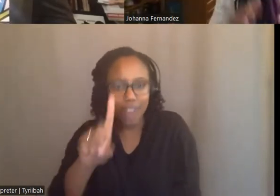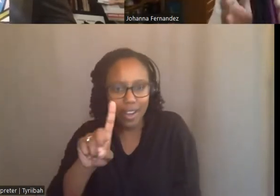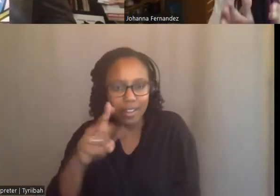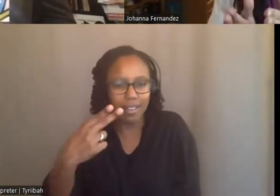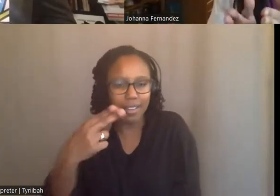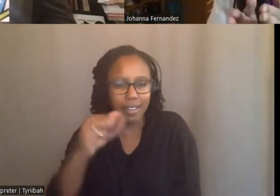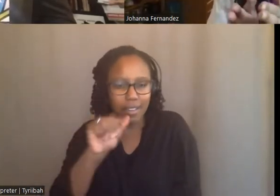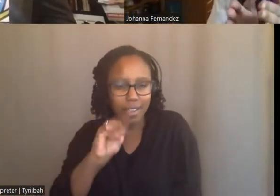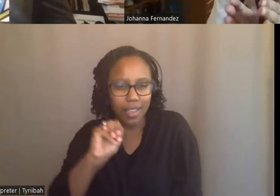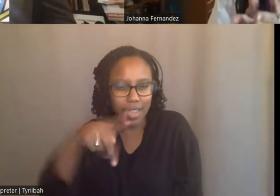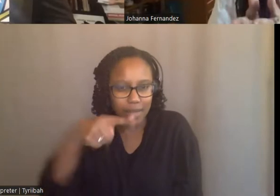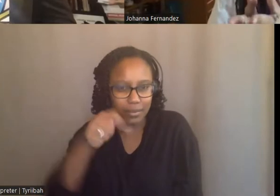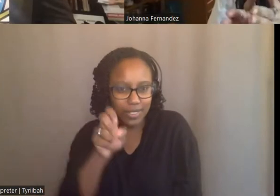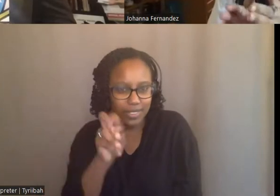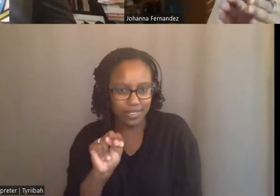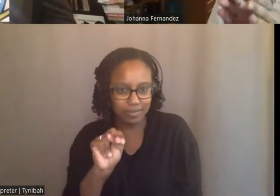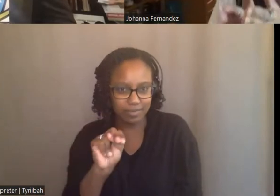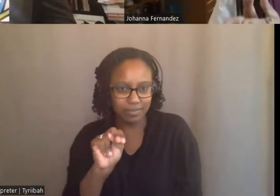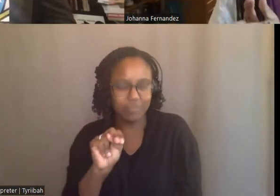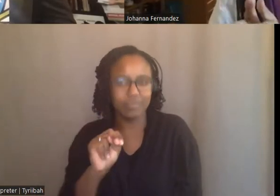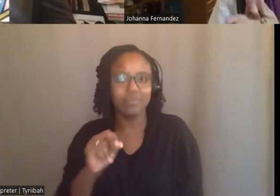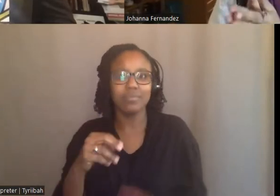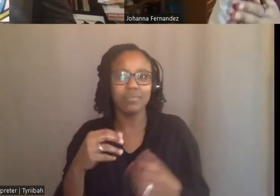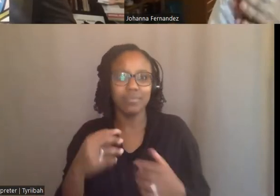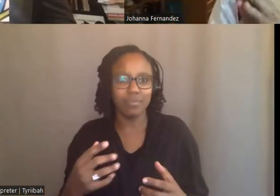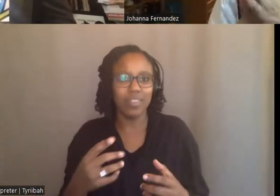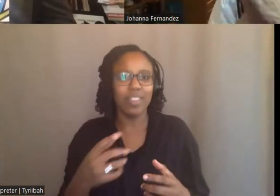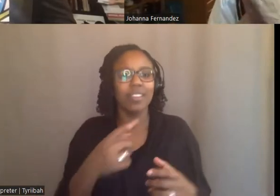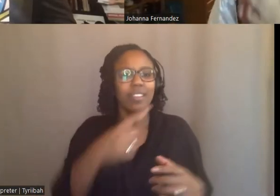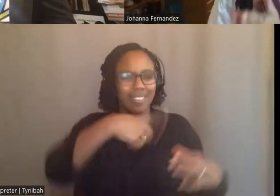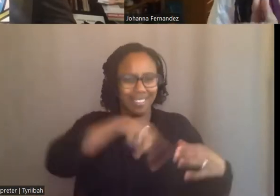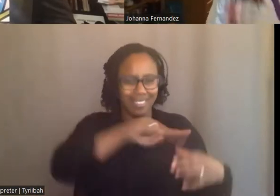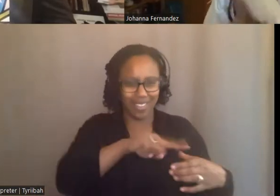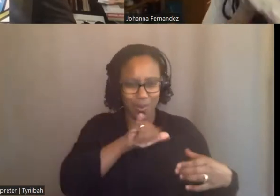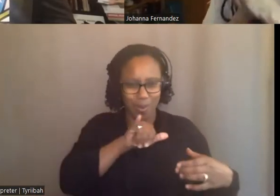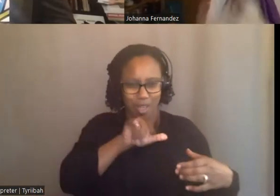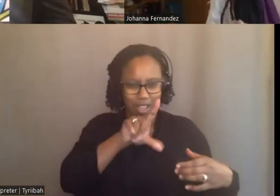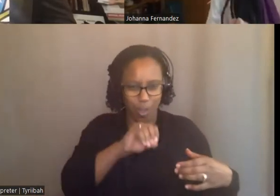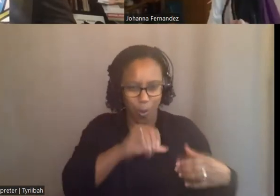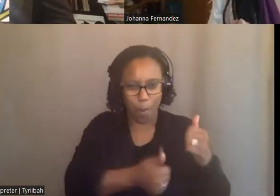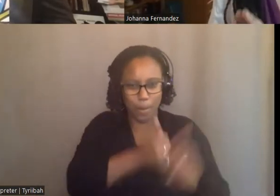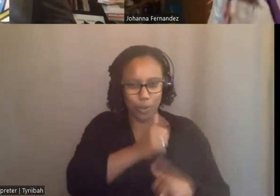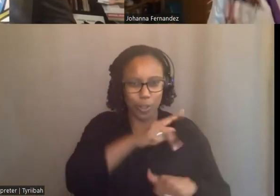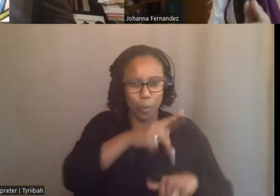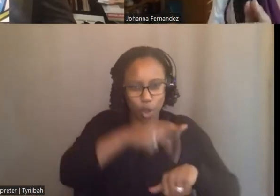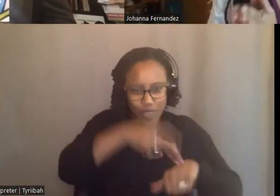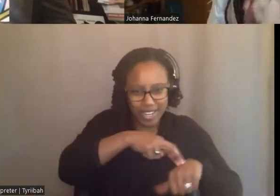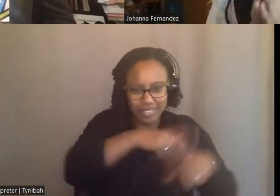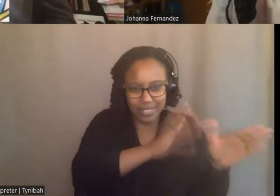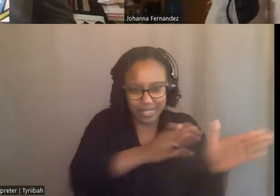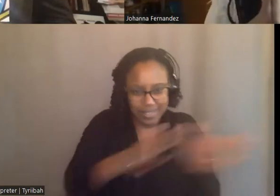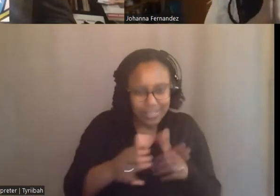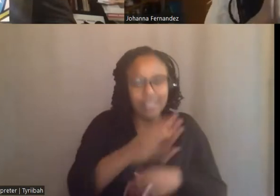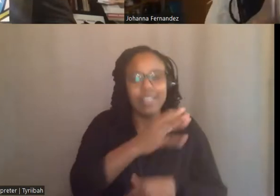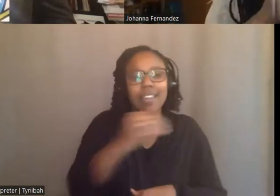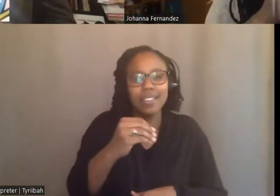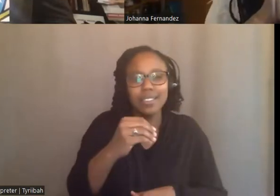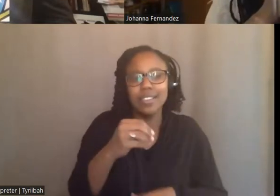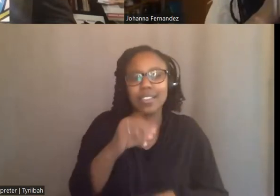and the Young Lords are composed predominantly of Puerto Ricans and Mexicans in Chicago.